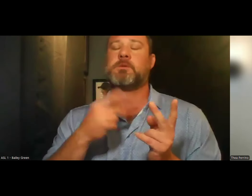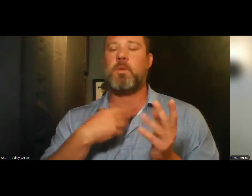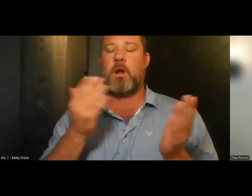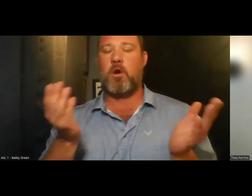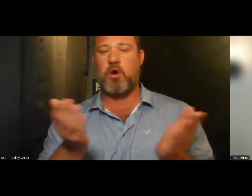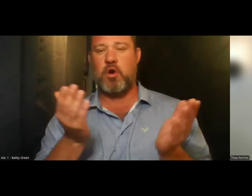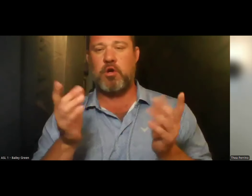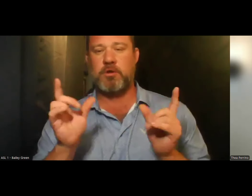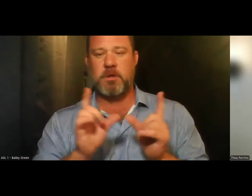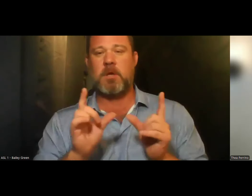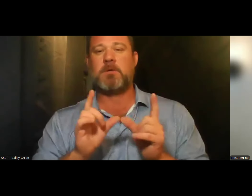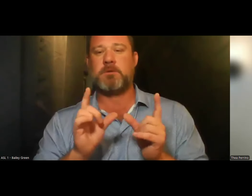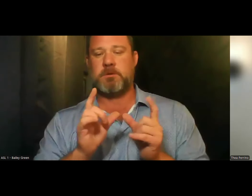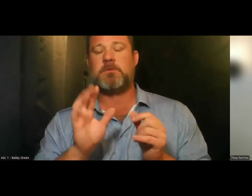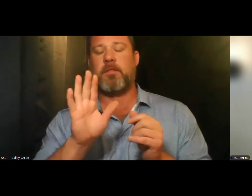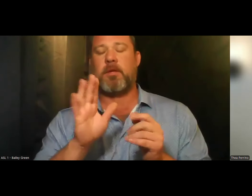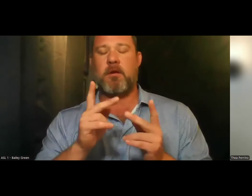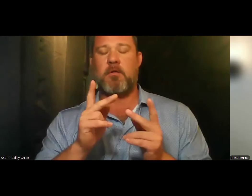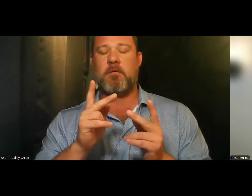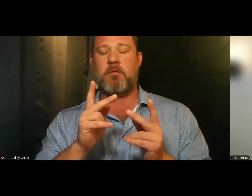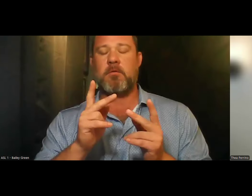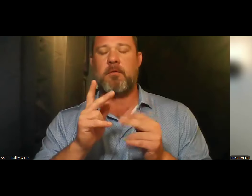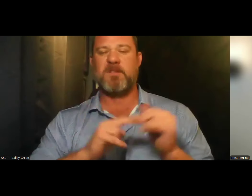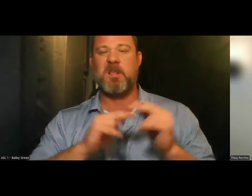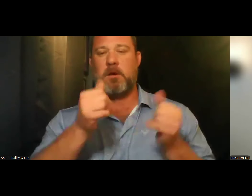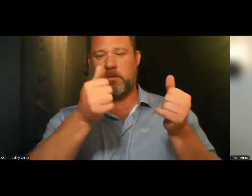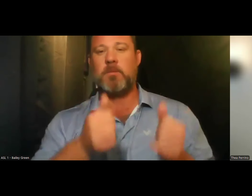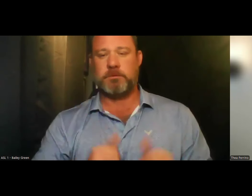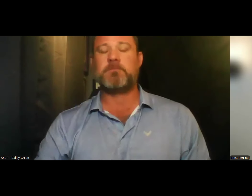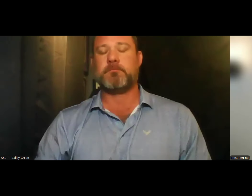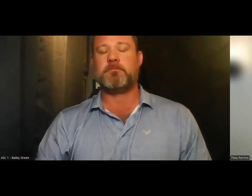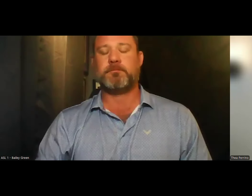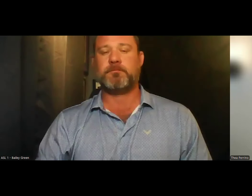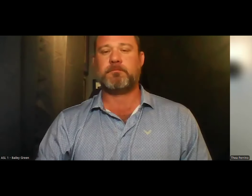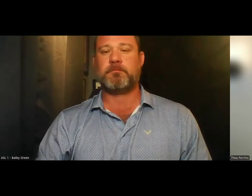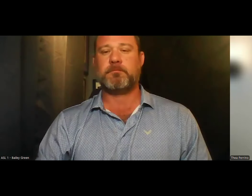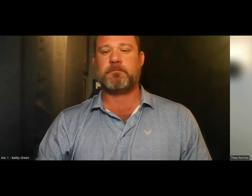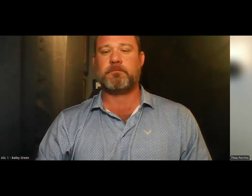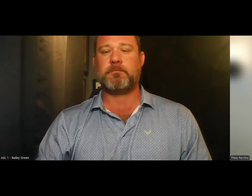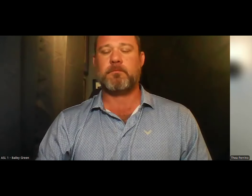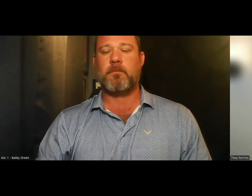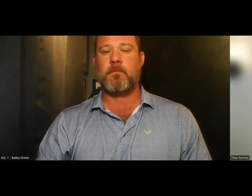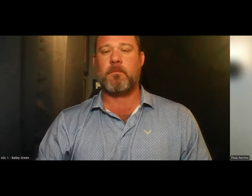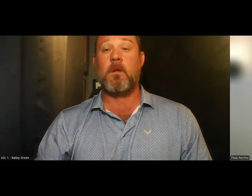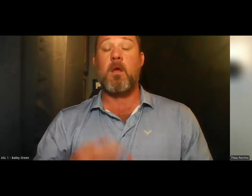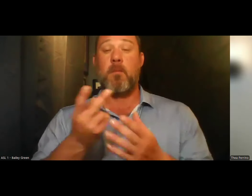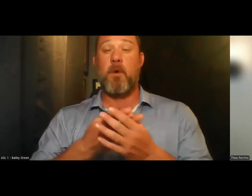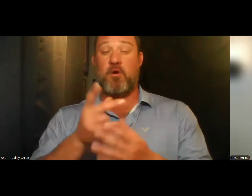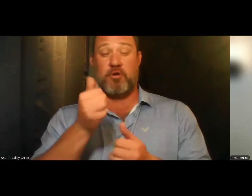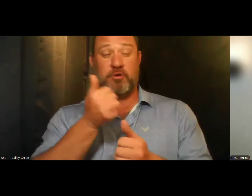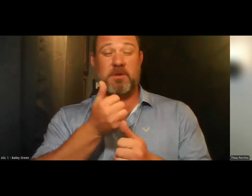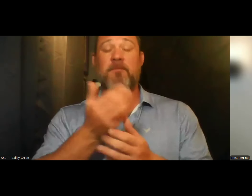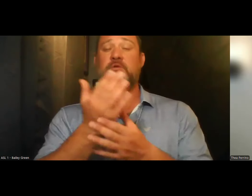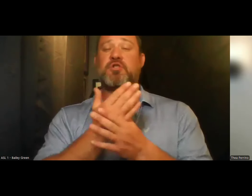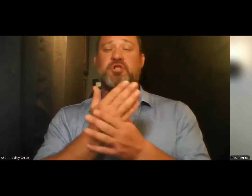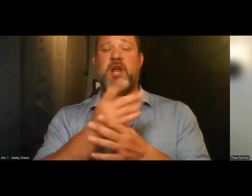encouraging licensees to post this in their facilities. And partners like yourselves are also encouraged to share this with your